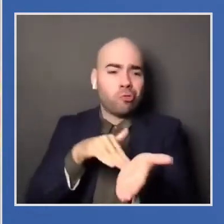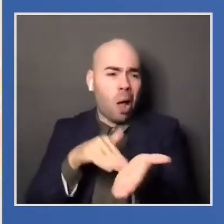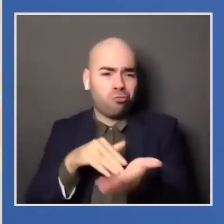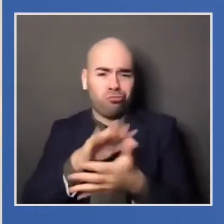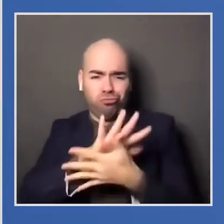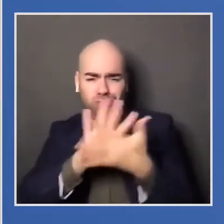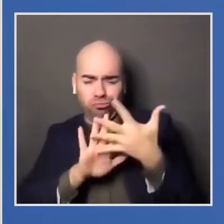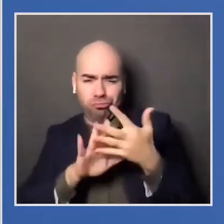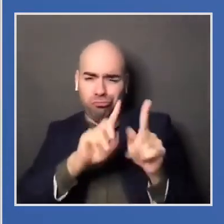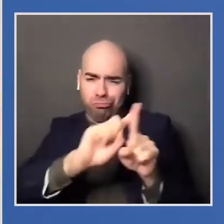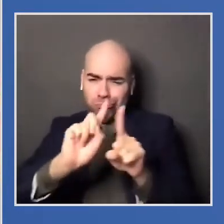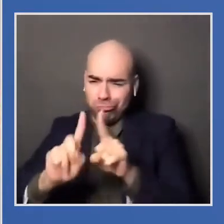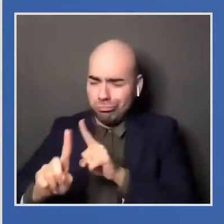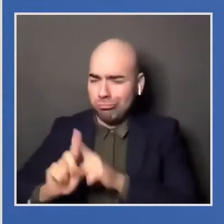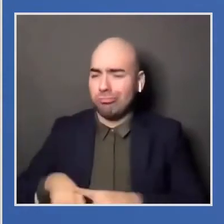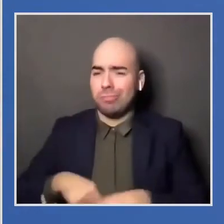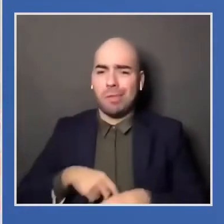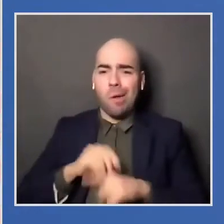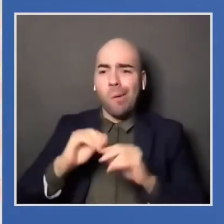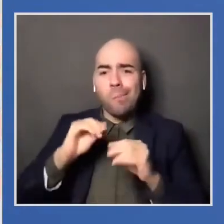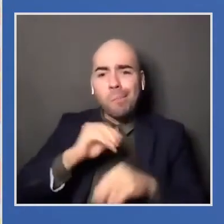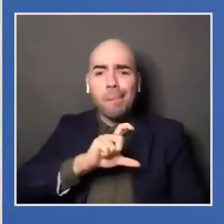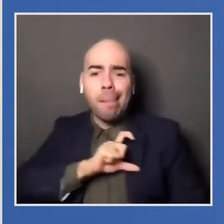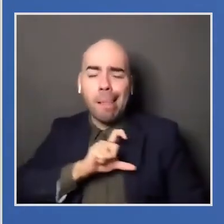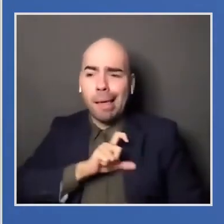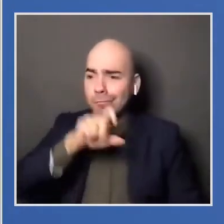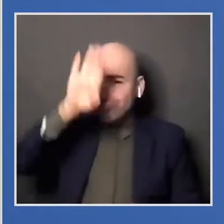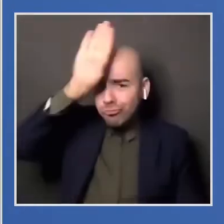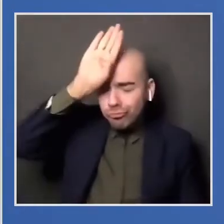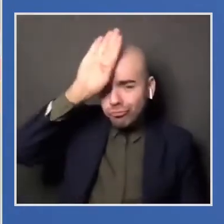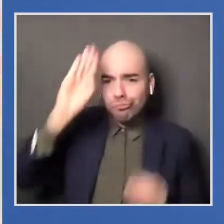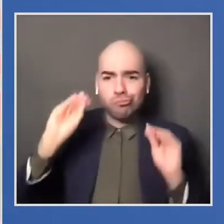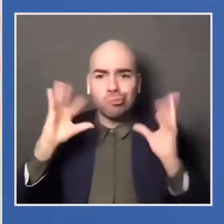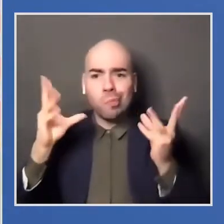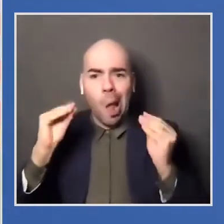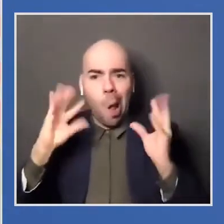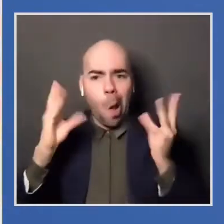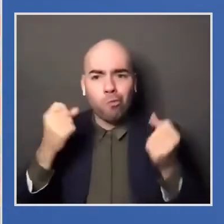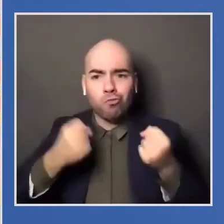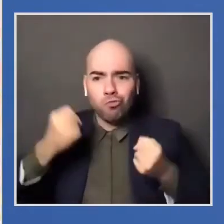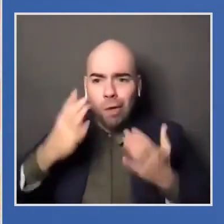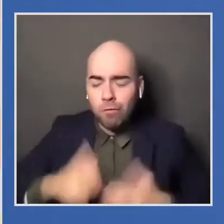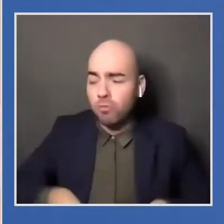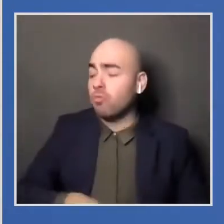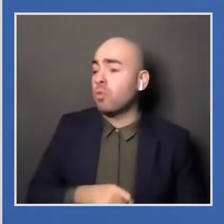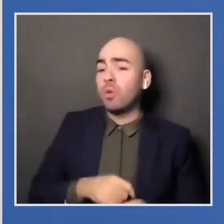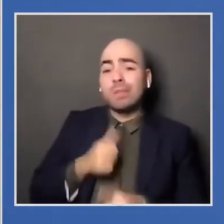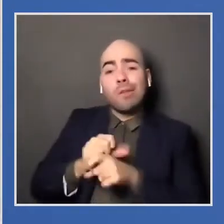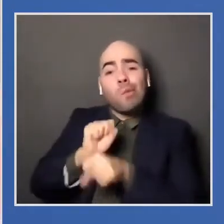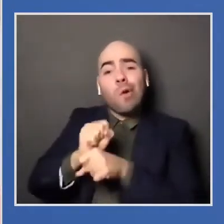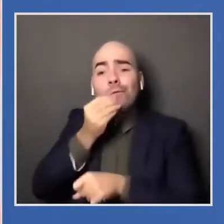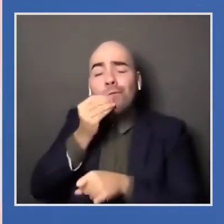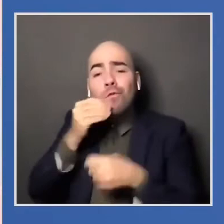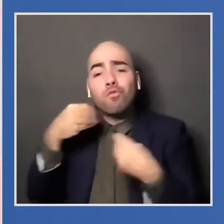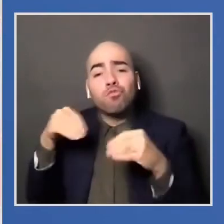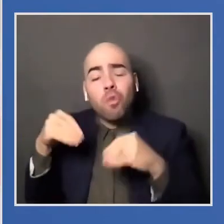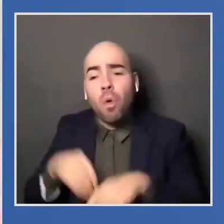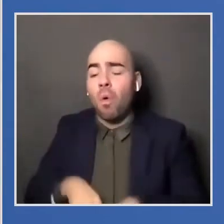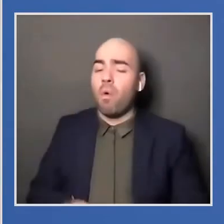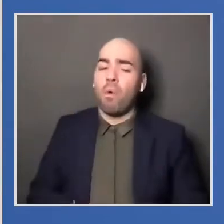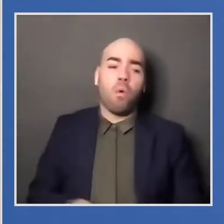first responders. Think about all the grocery store clerks, the drivers, the delivery drivers, the trucks, teachers,